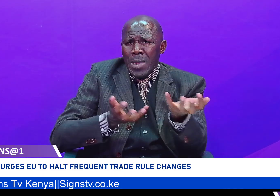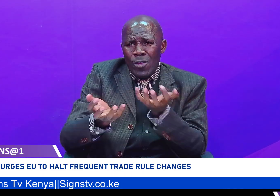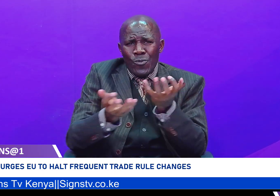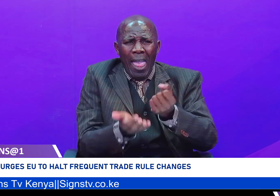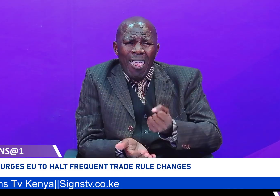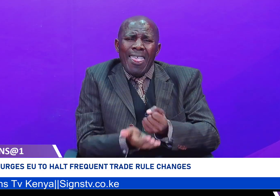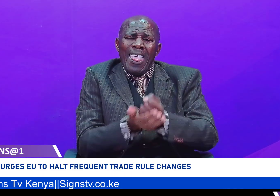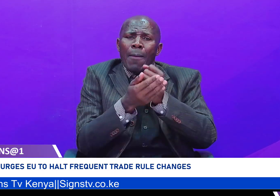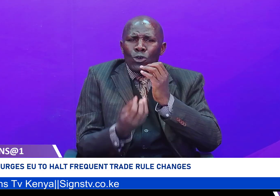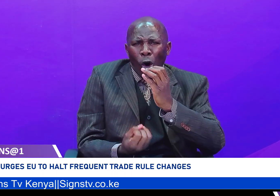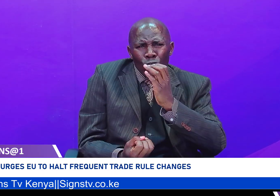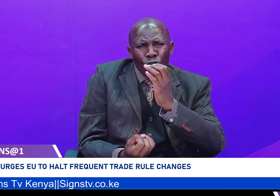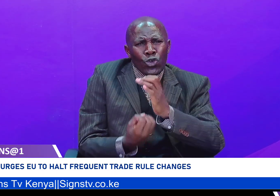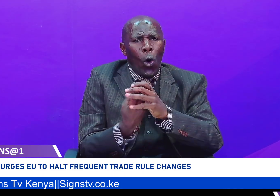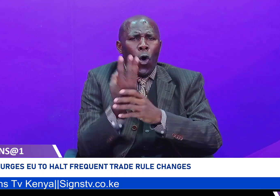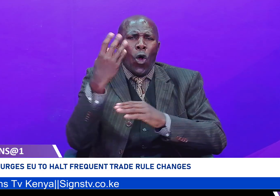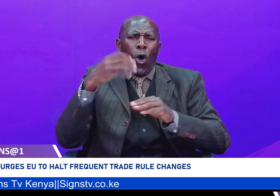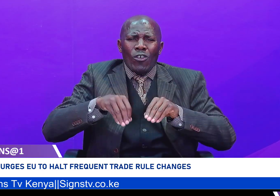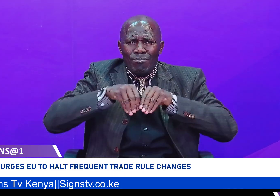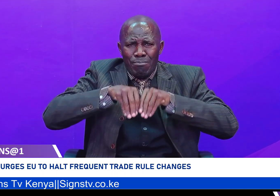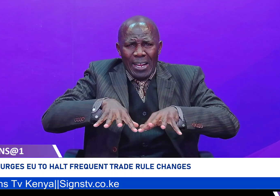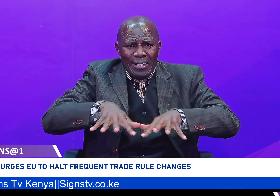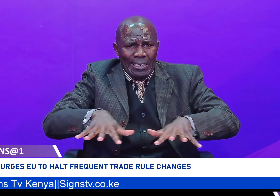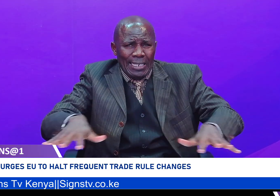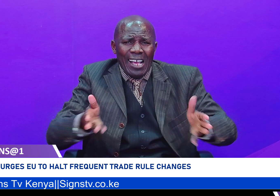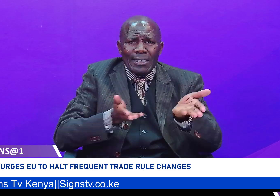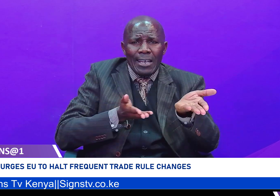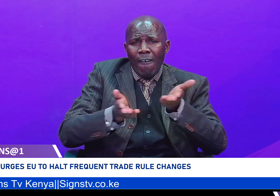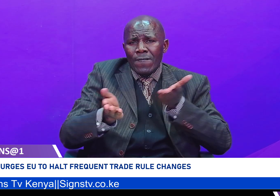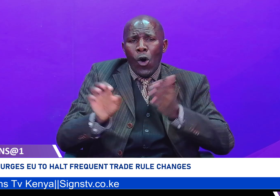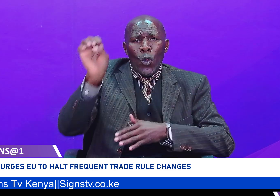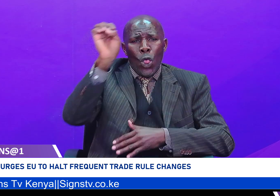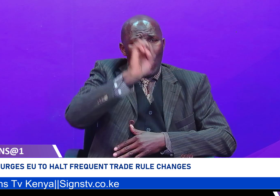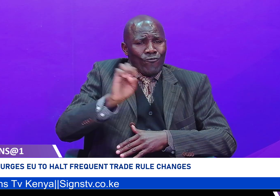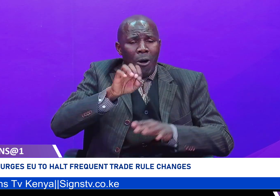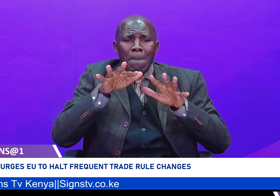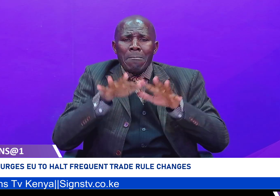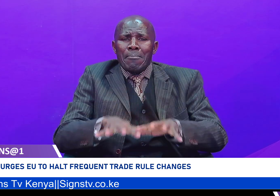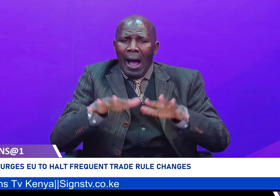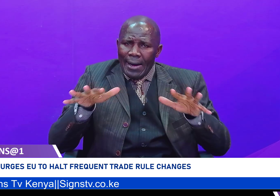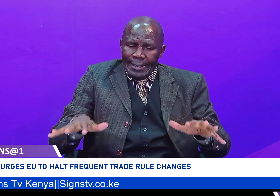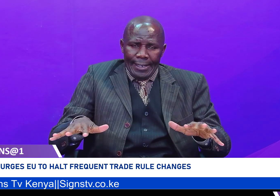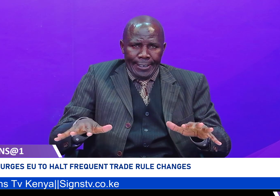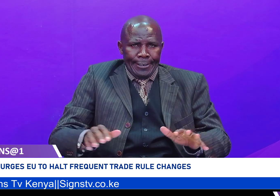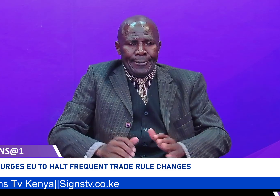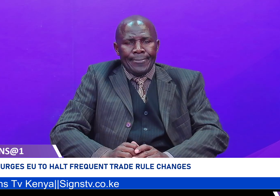sustain growth and reliably serve the European markets.